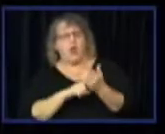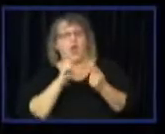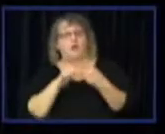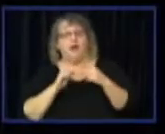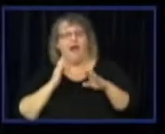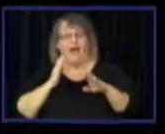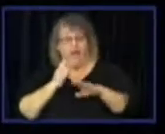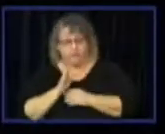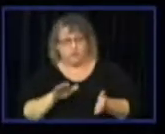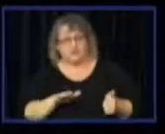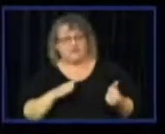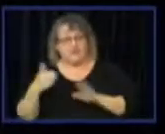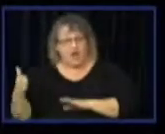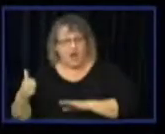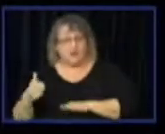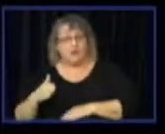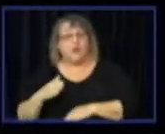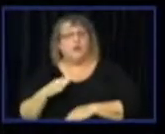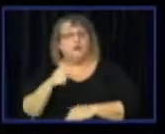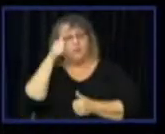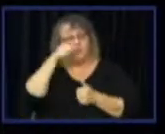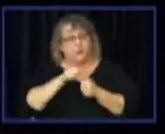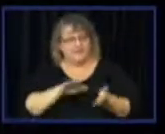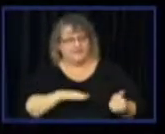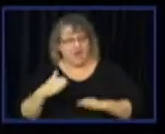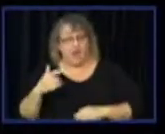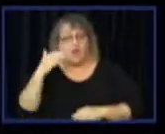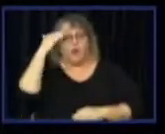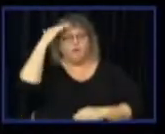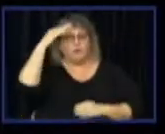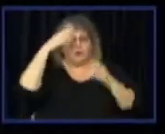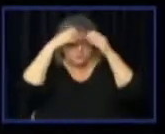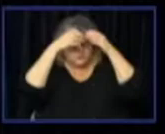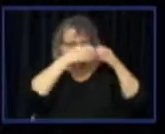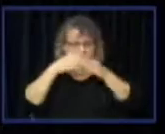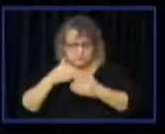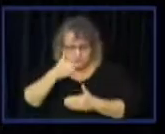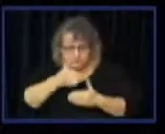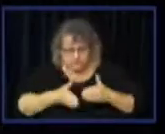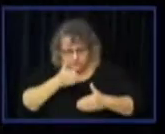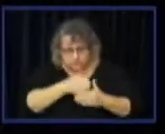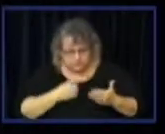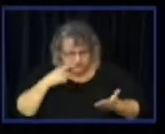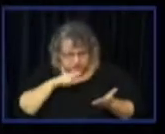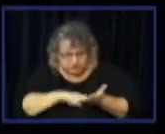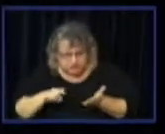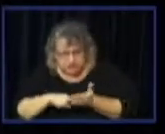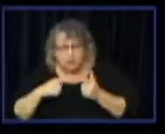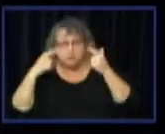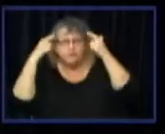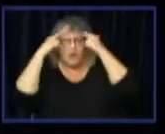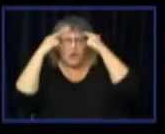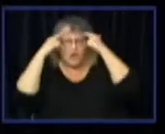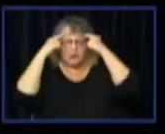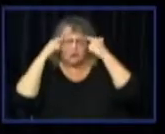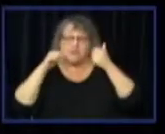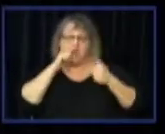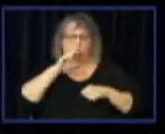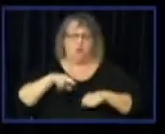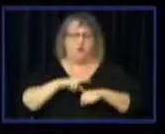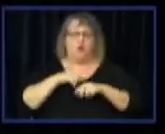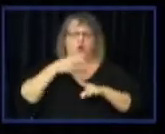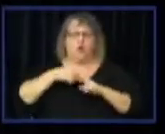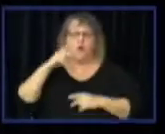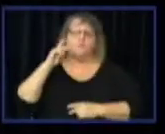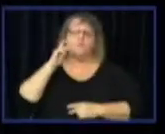death because it requires a brain biopsy. And what you're looking for in the brain biopsy are these abnormal proteins